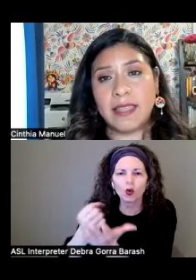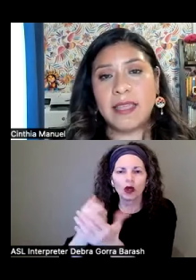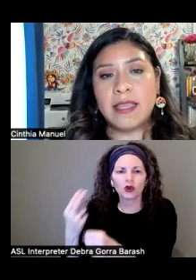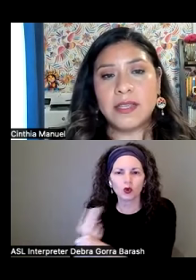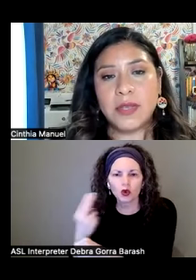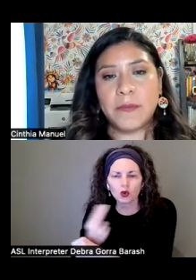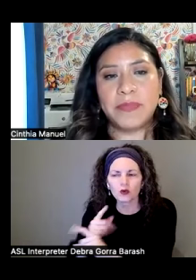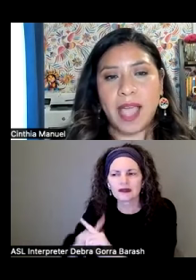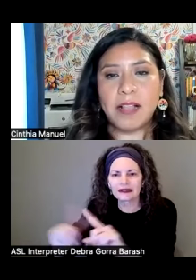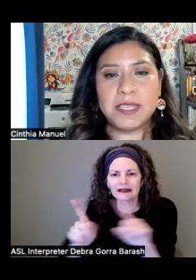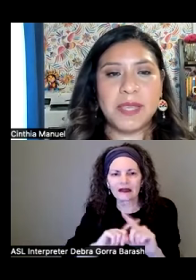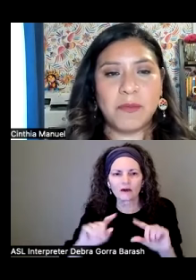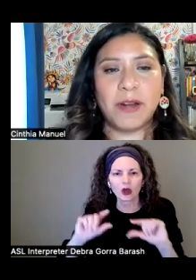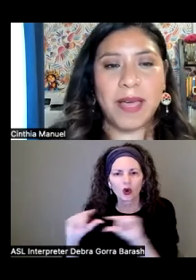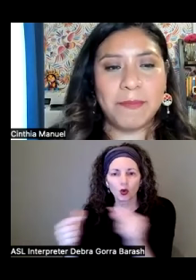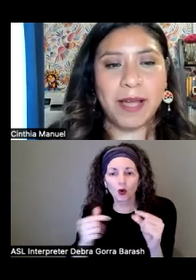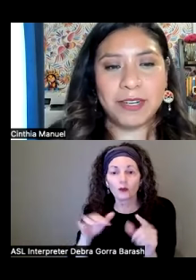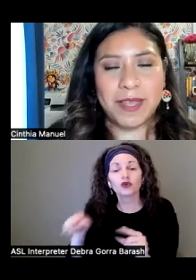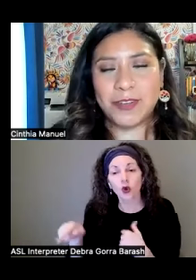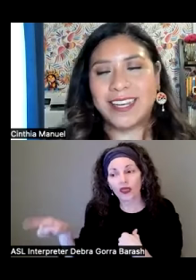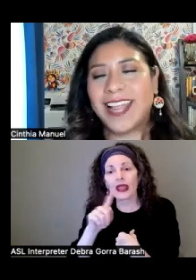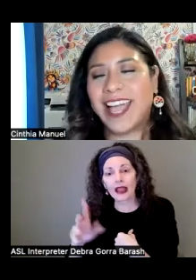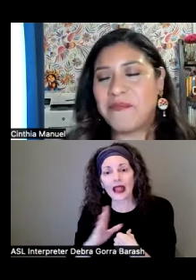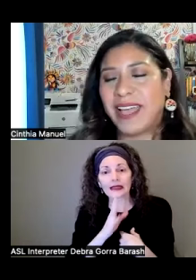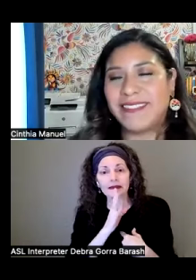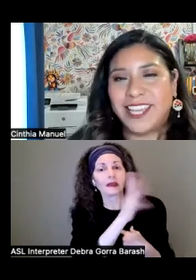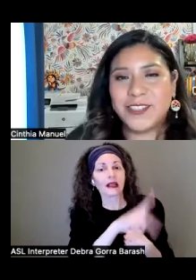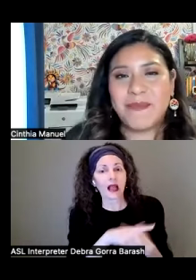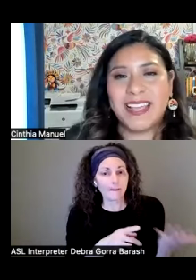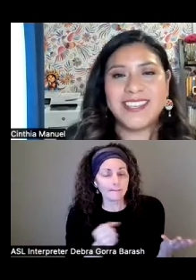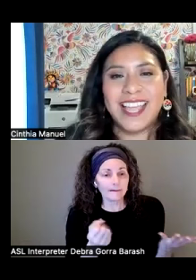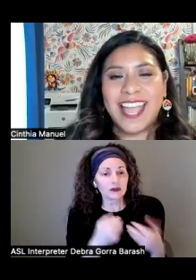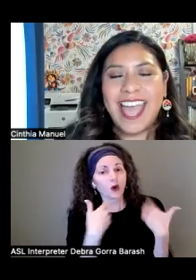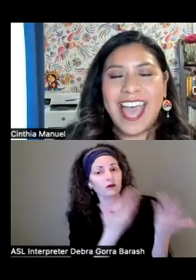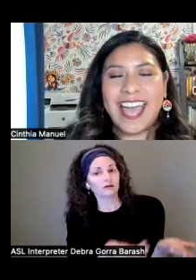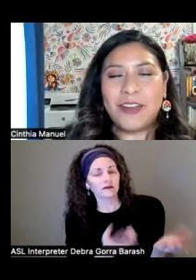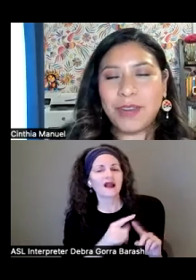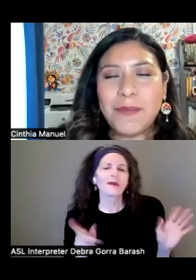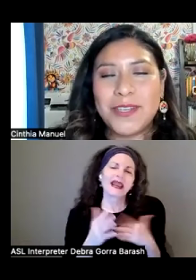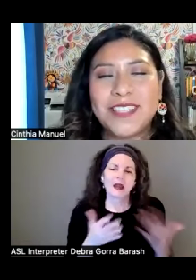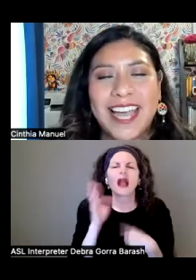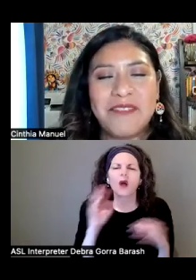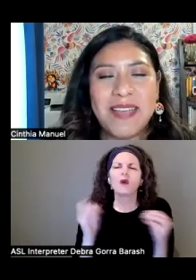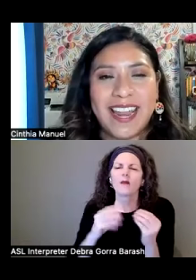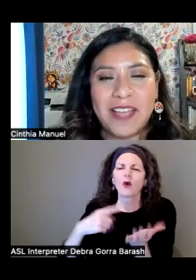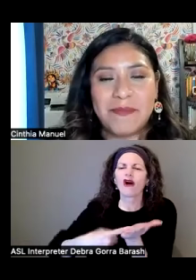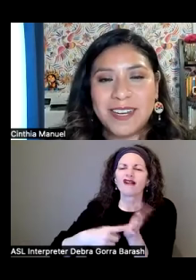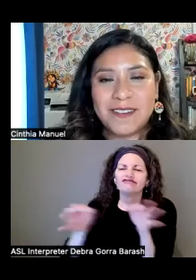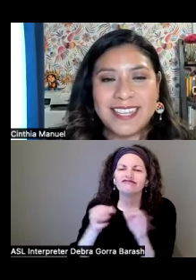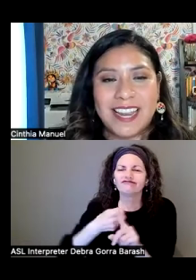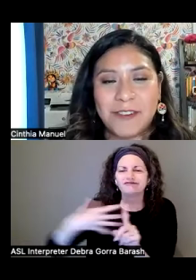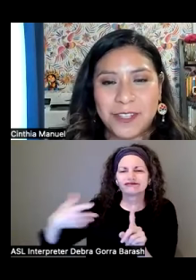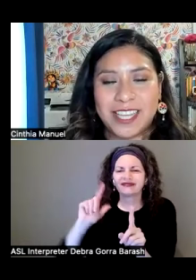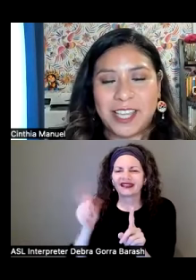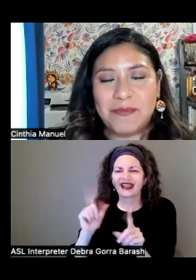needed. So I'll be speaking more about backwards mentoring, but thank you so much. I really appreciate your time, and I am really,